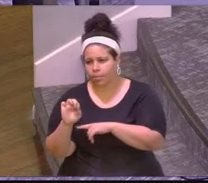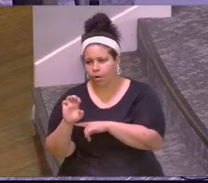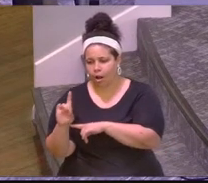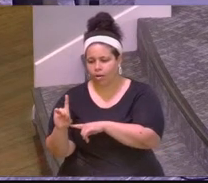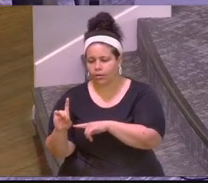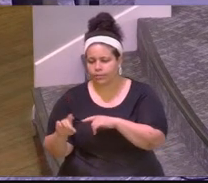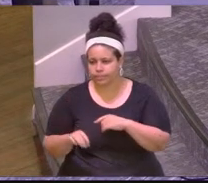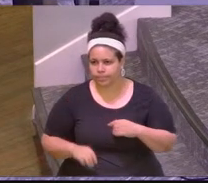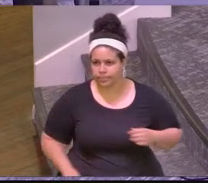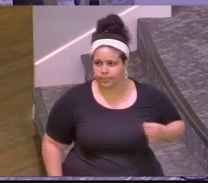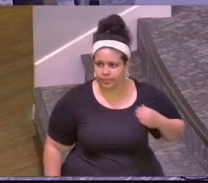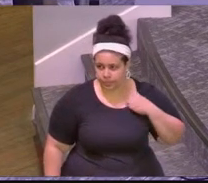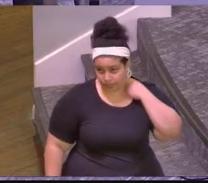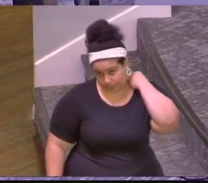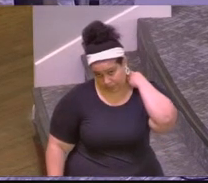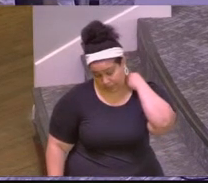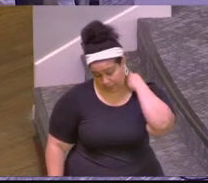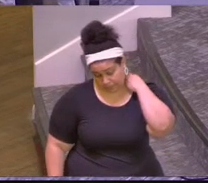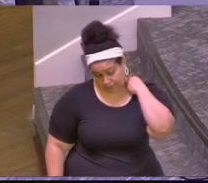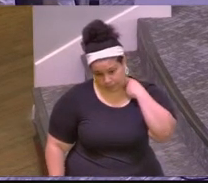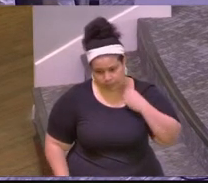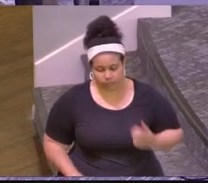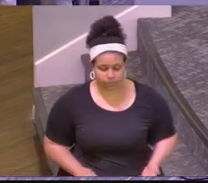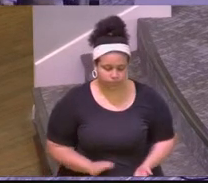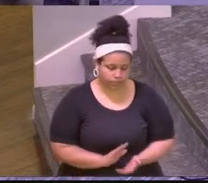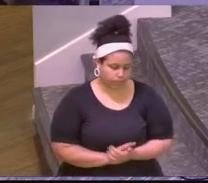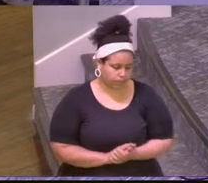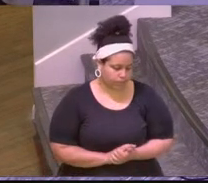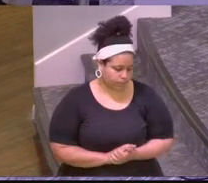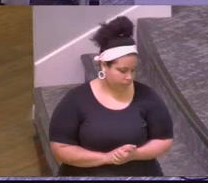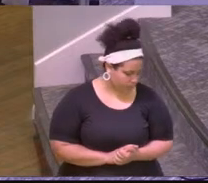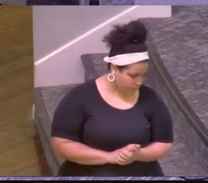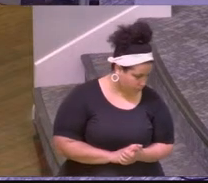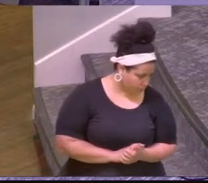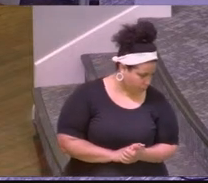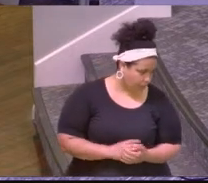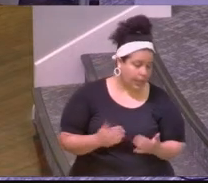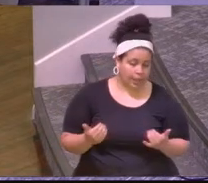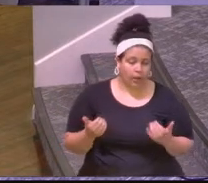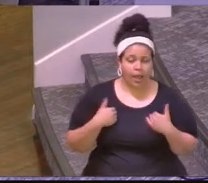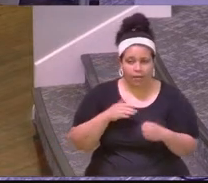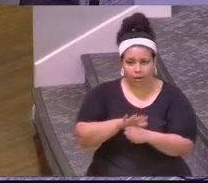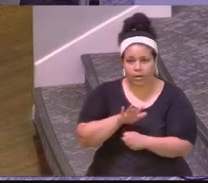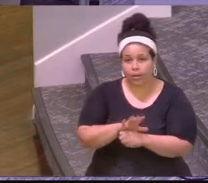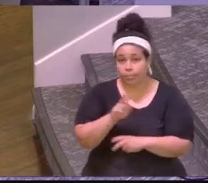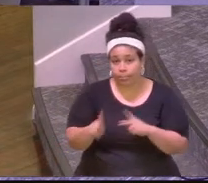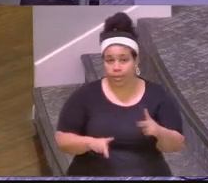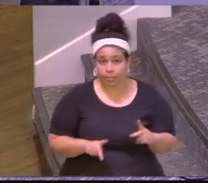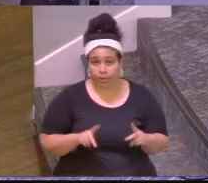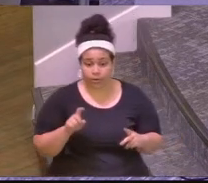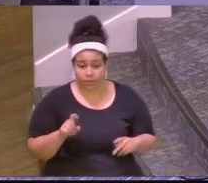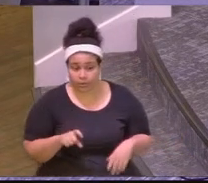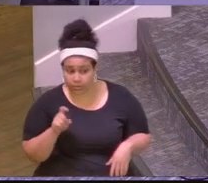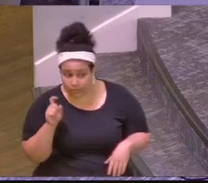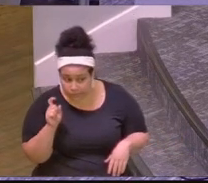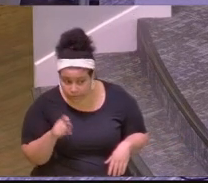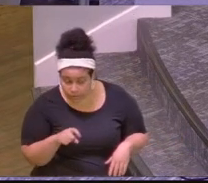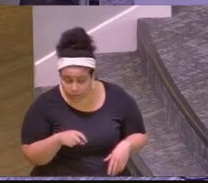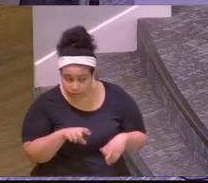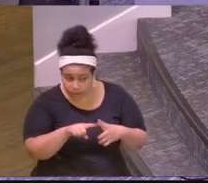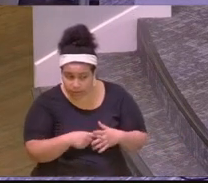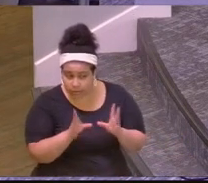Oh, we do? Oh, yeah. Okay, we now have established a quorum, so should I call the meeting to order?